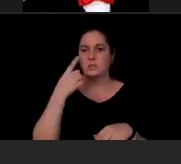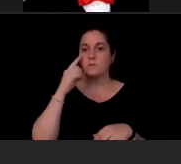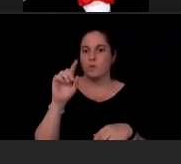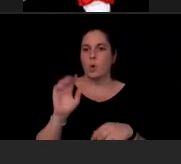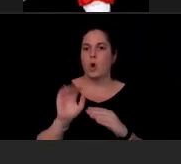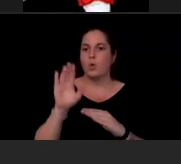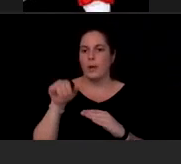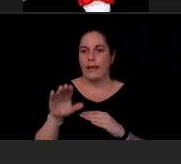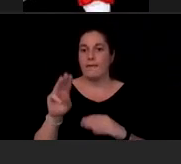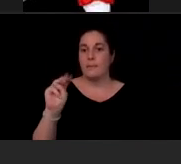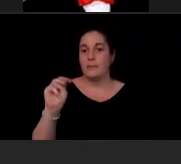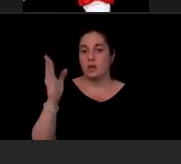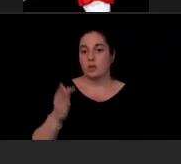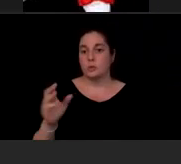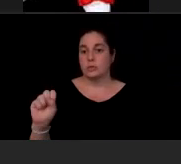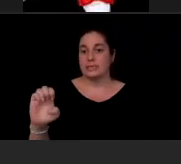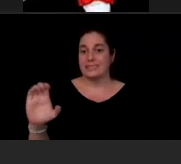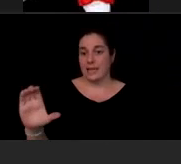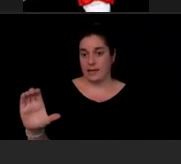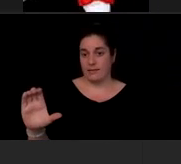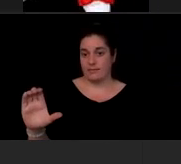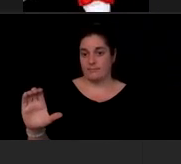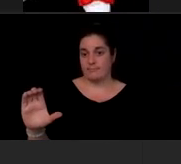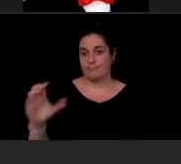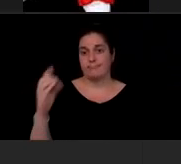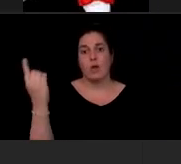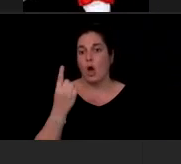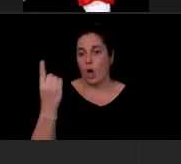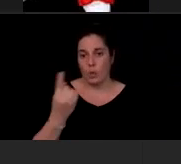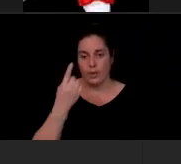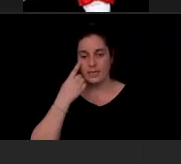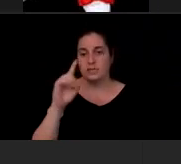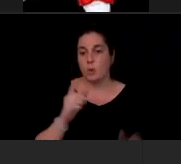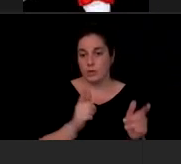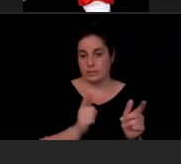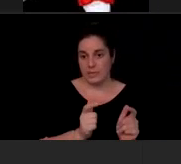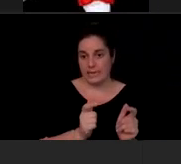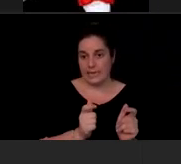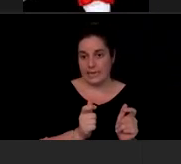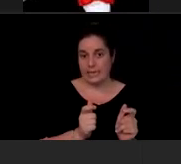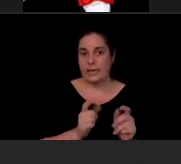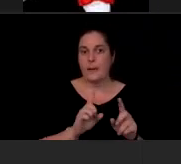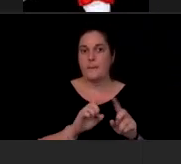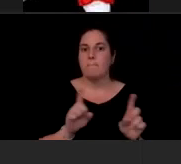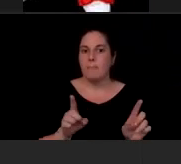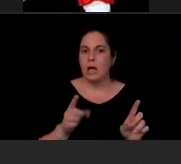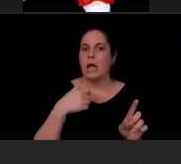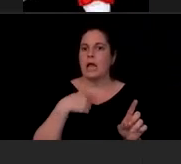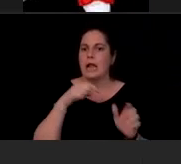unit is meters per second, just like we've always used for speed. But what I break down for you